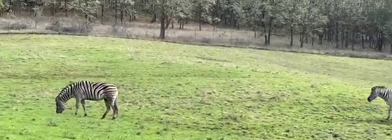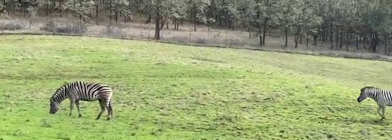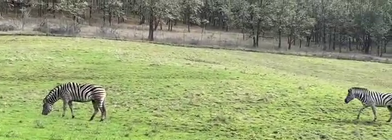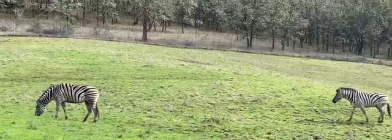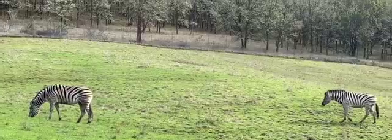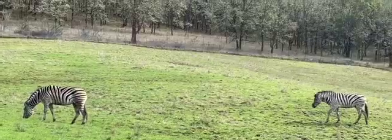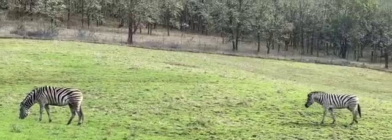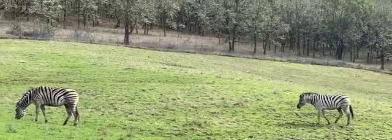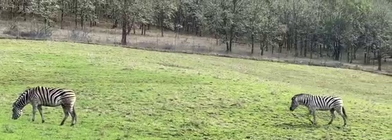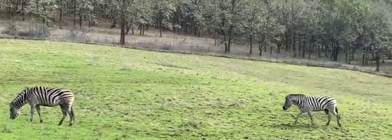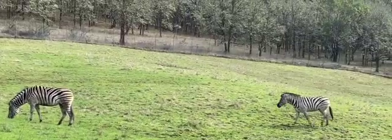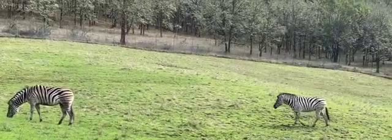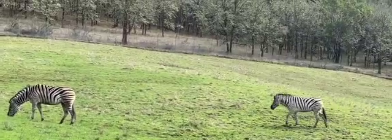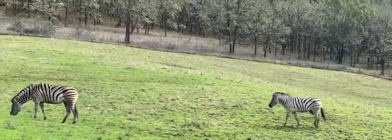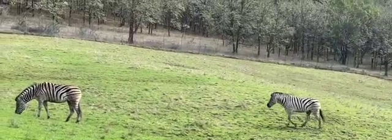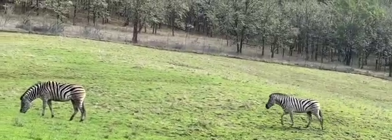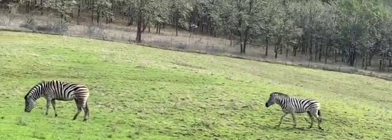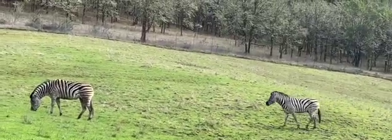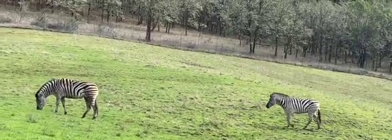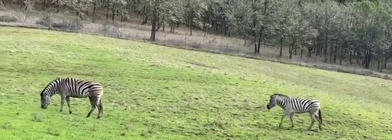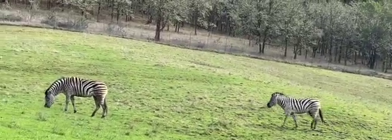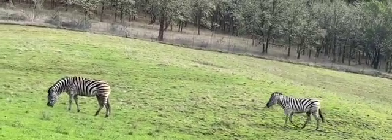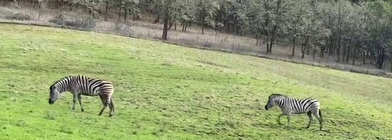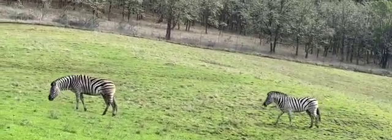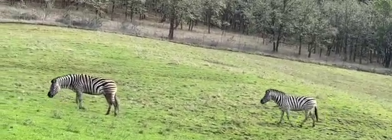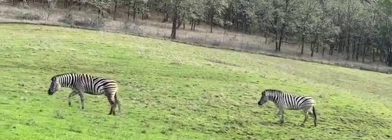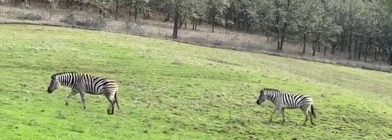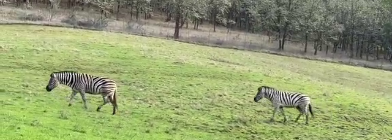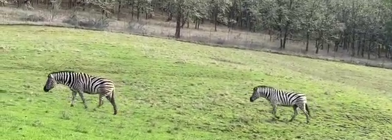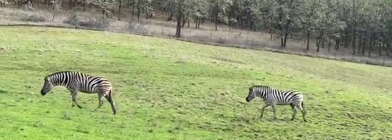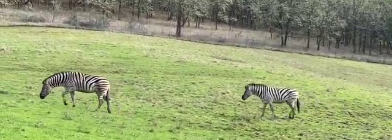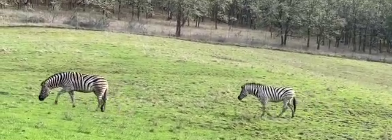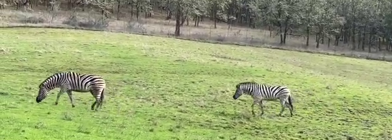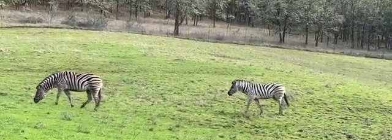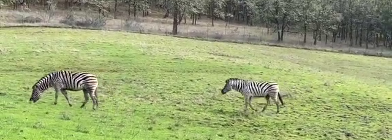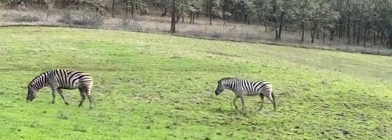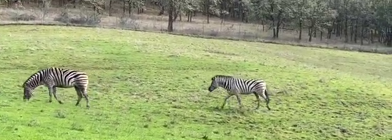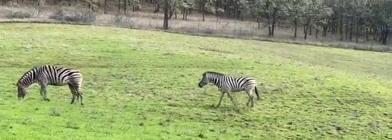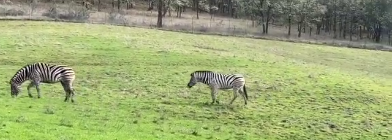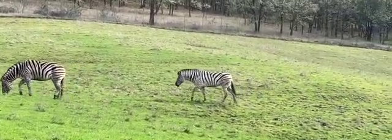Zebras are crossing our paths.